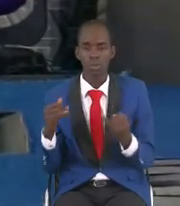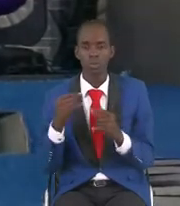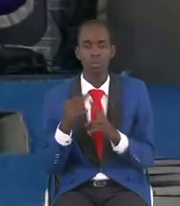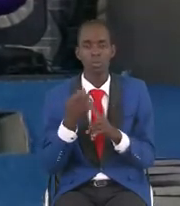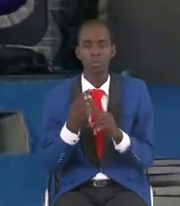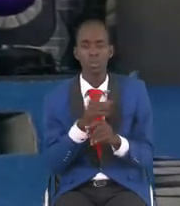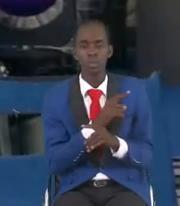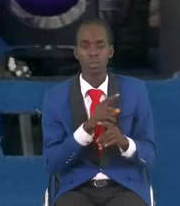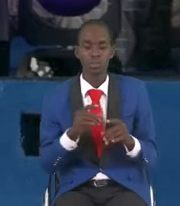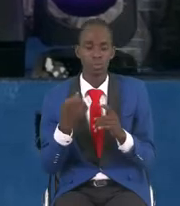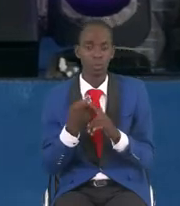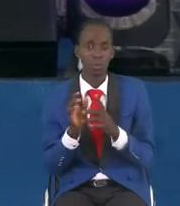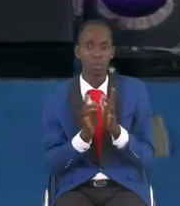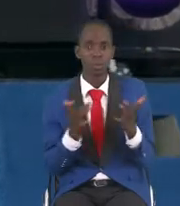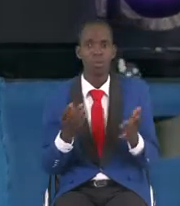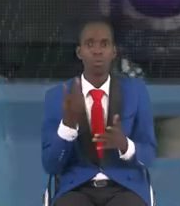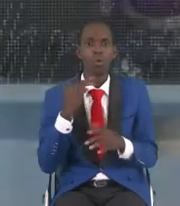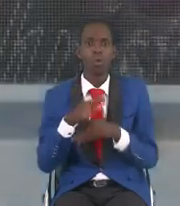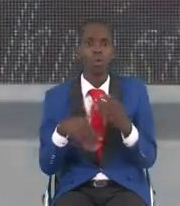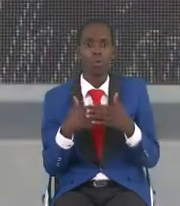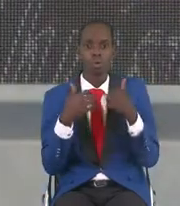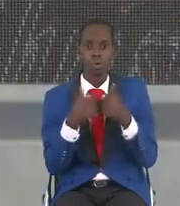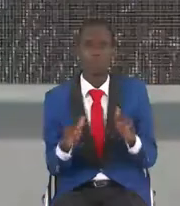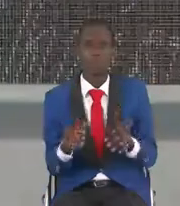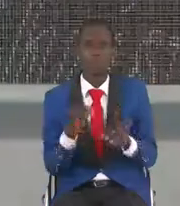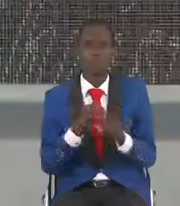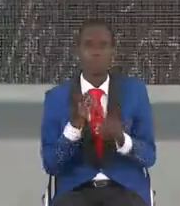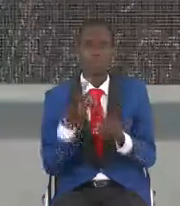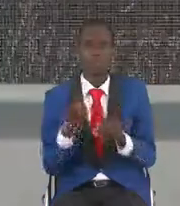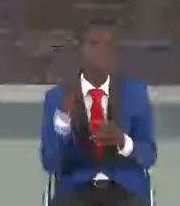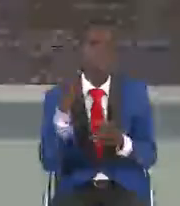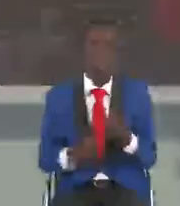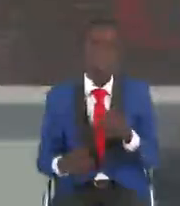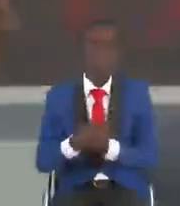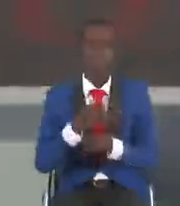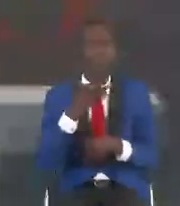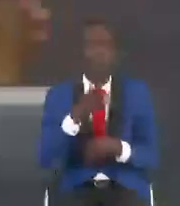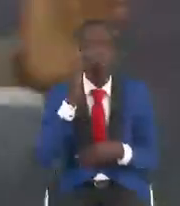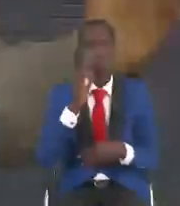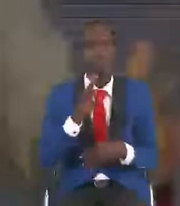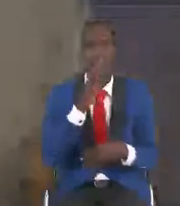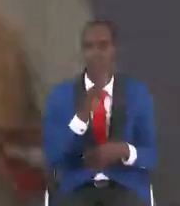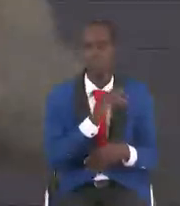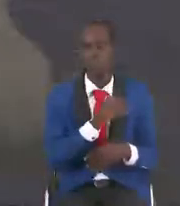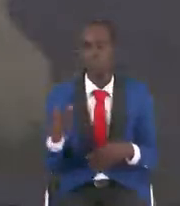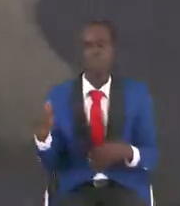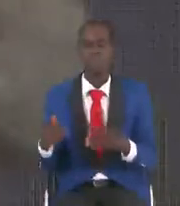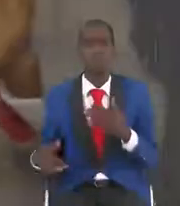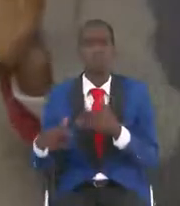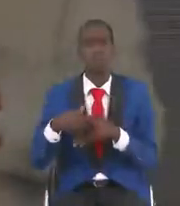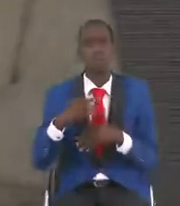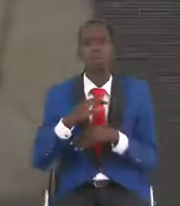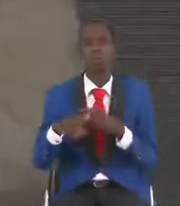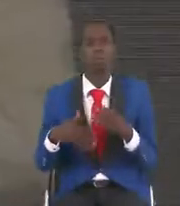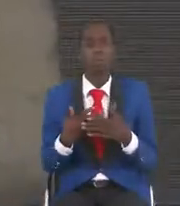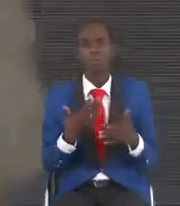lost. But it's in the last days that there will be a restoration of all things which